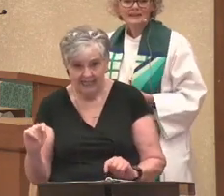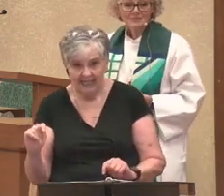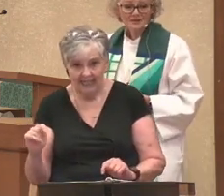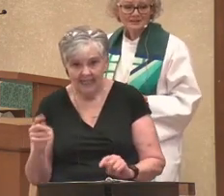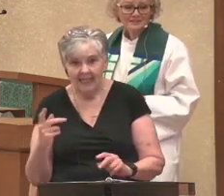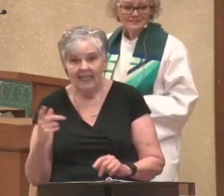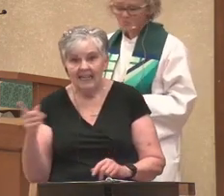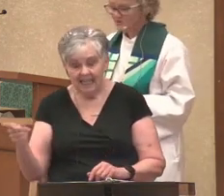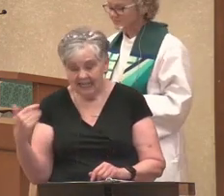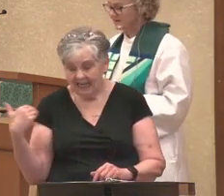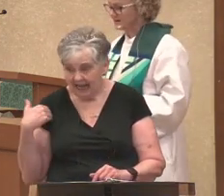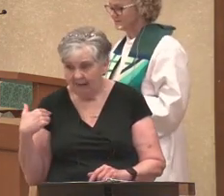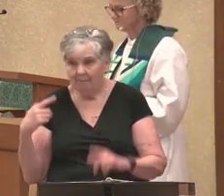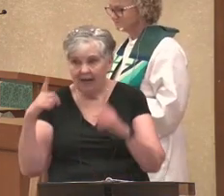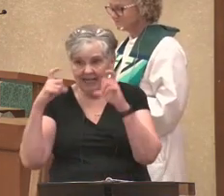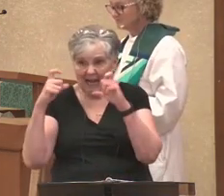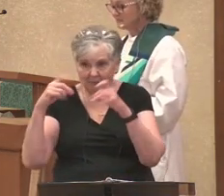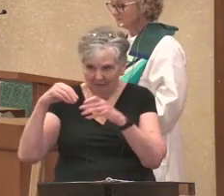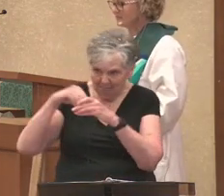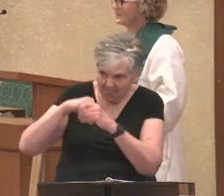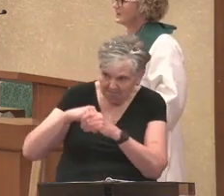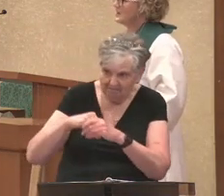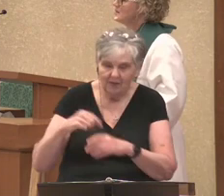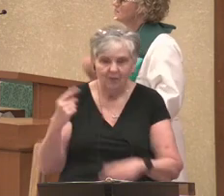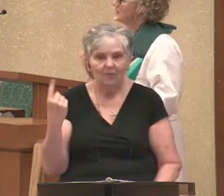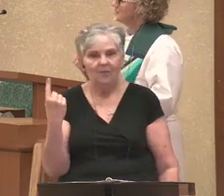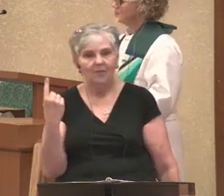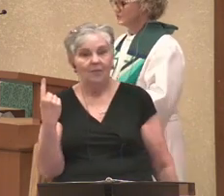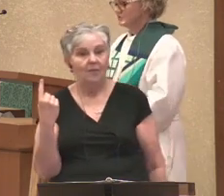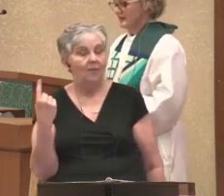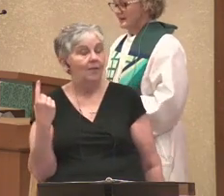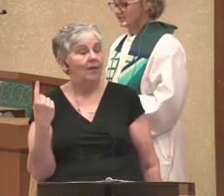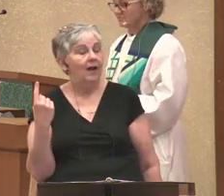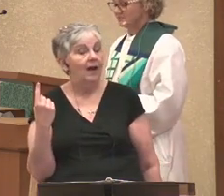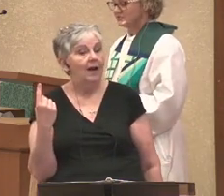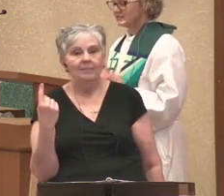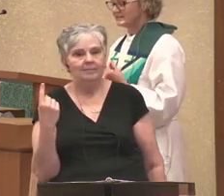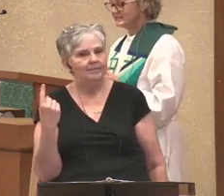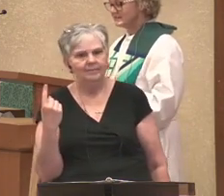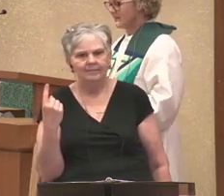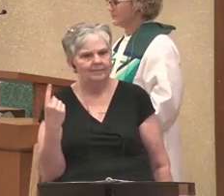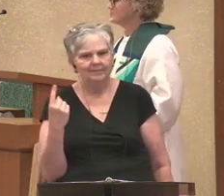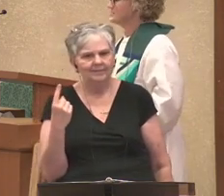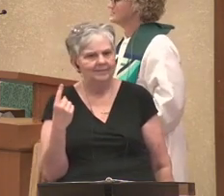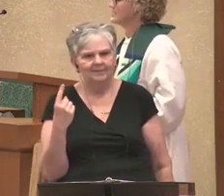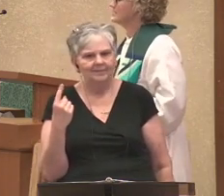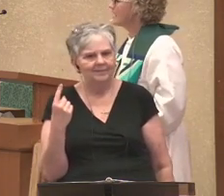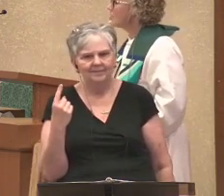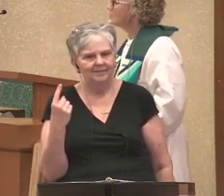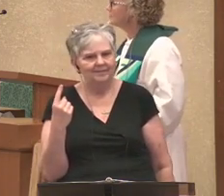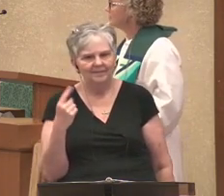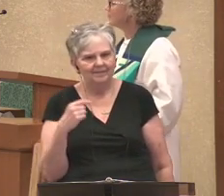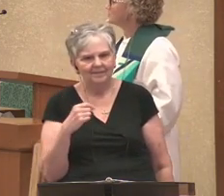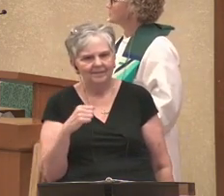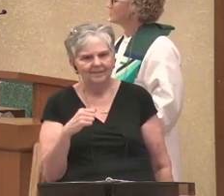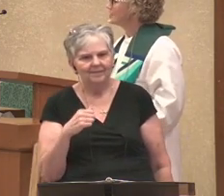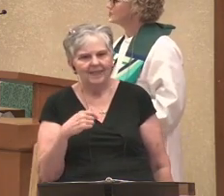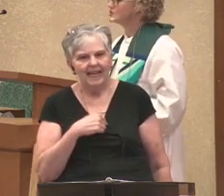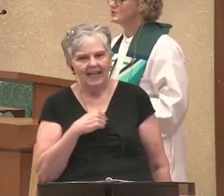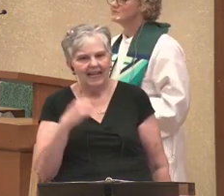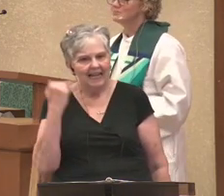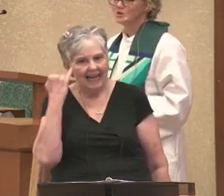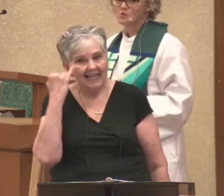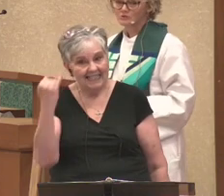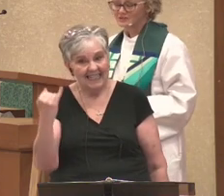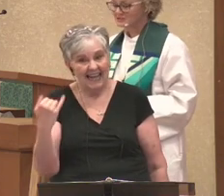holding my camera case at one time. But I didn't do that because an idea came to me that I now believe was a